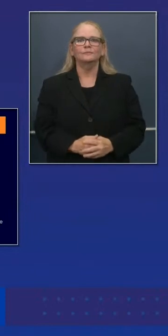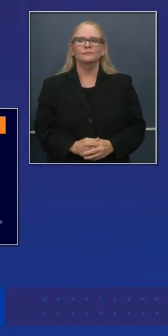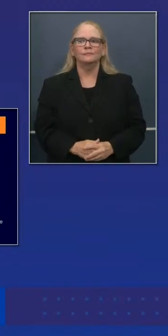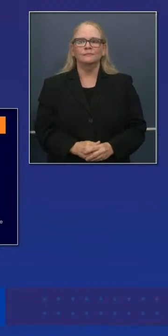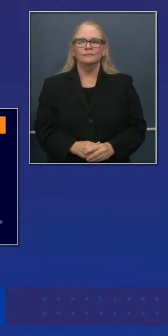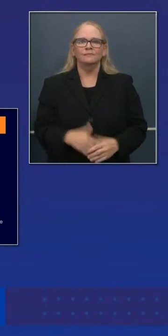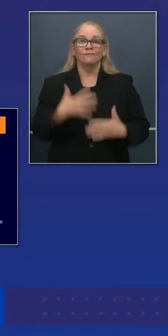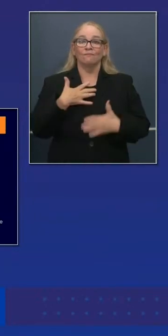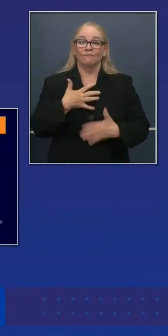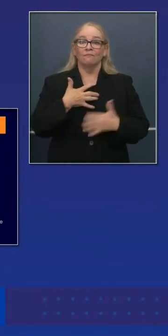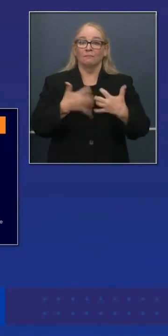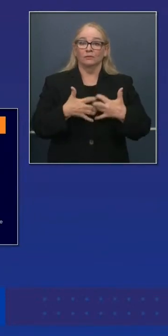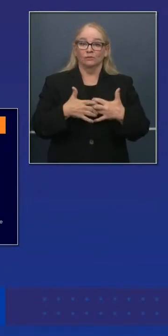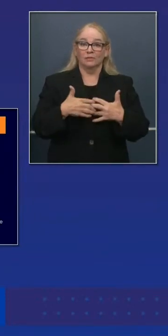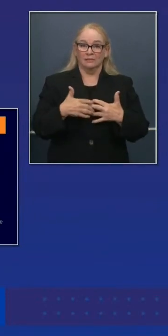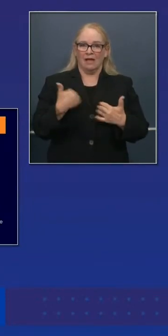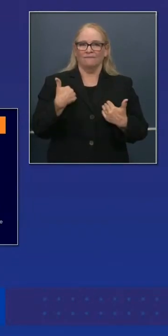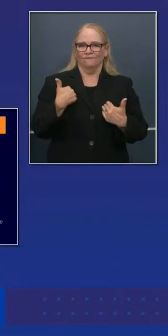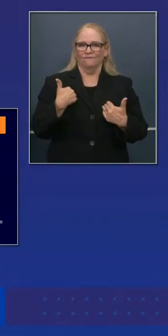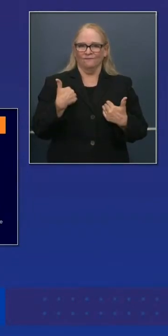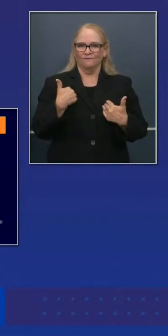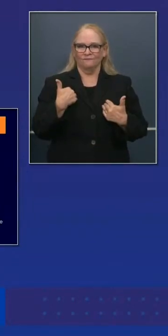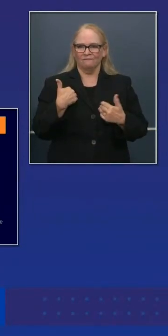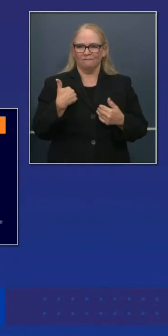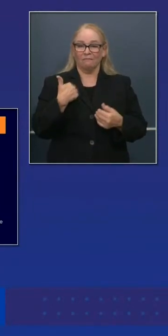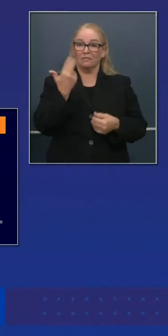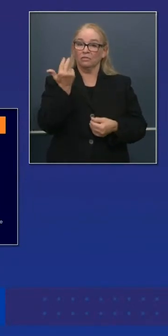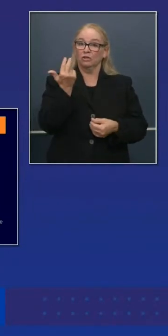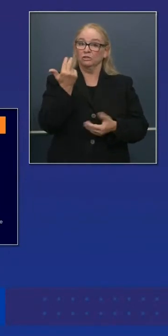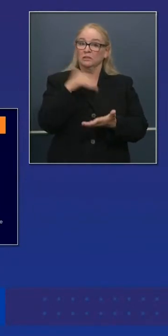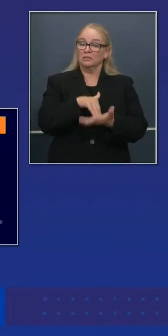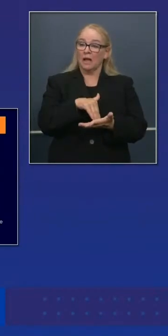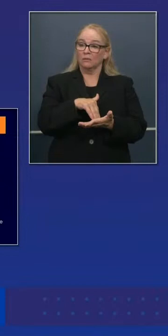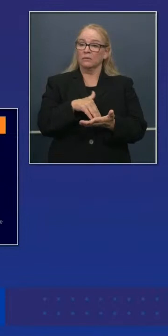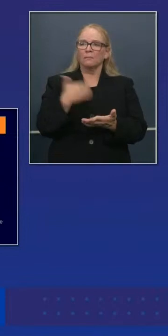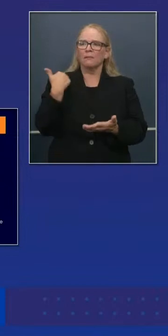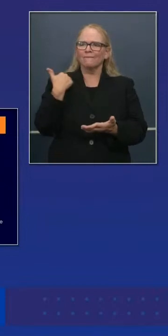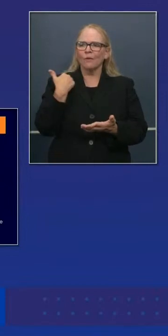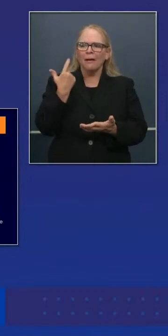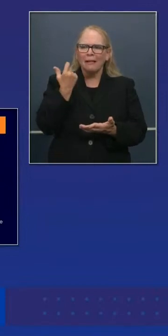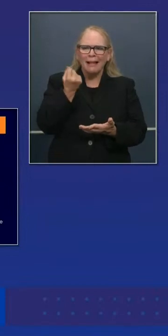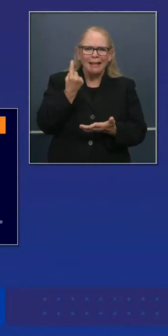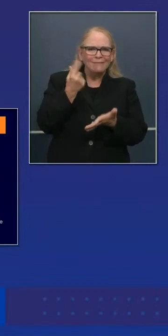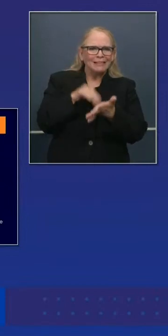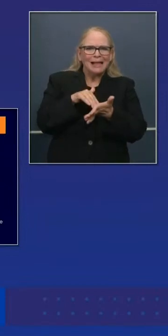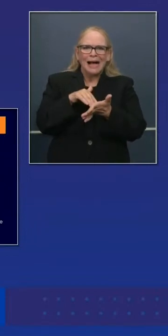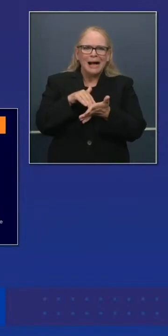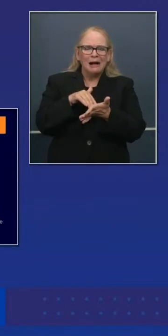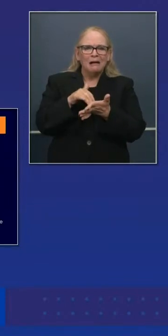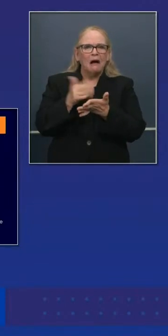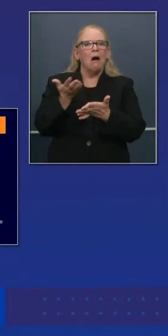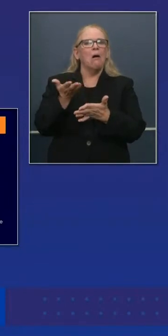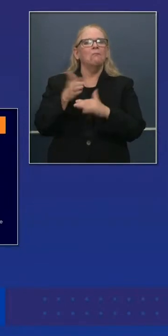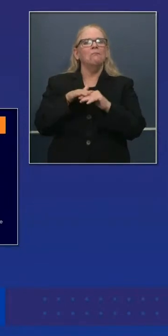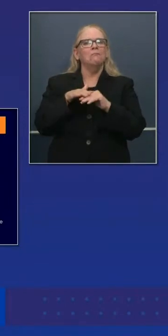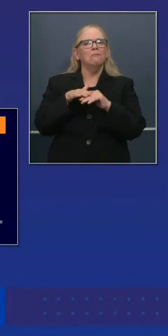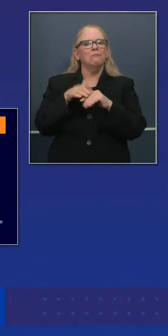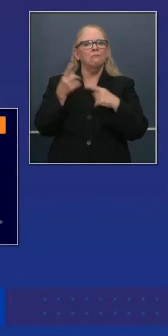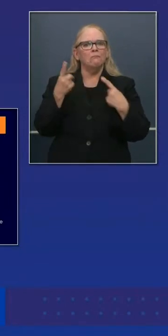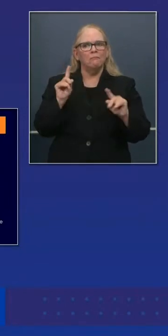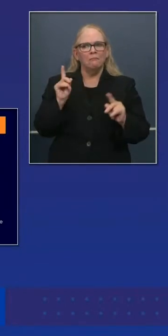that are available. They've been consistently around 11,000, 11,500. Those total number of